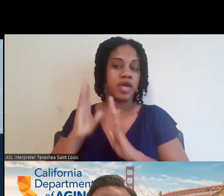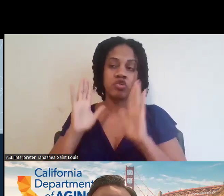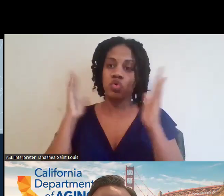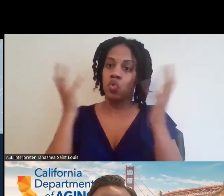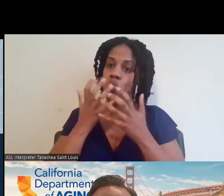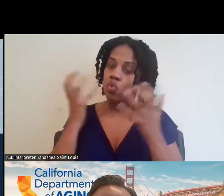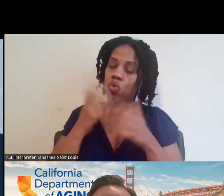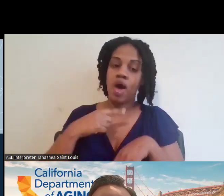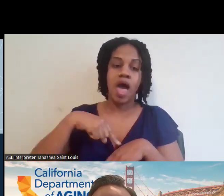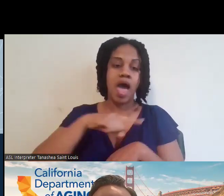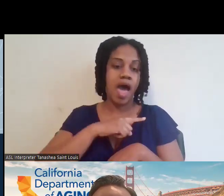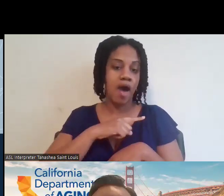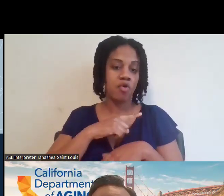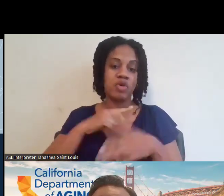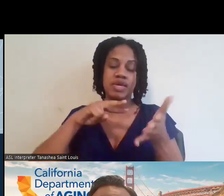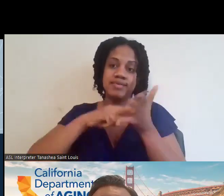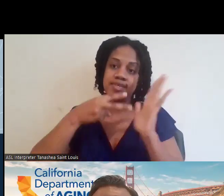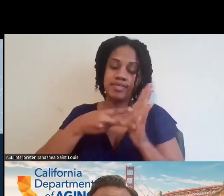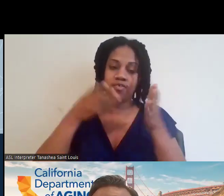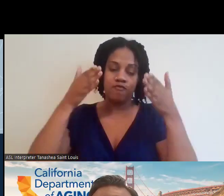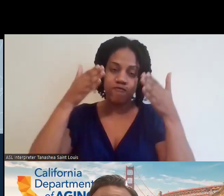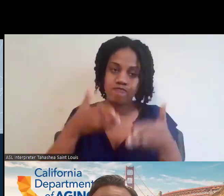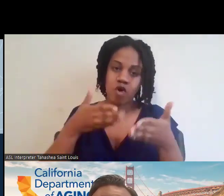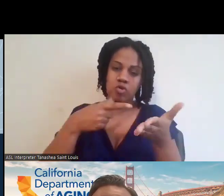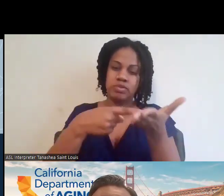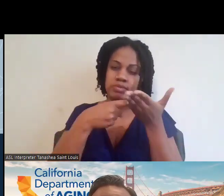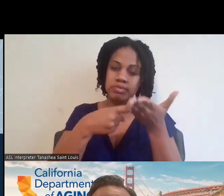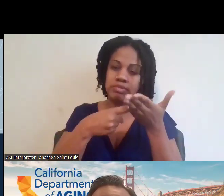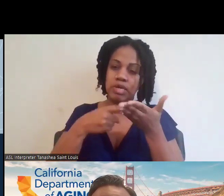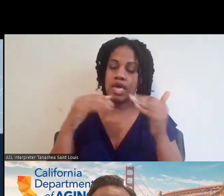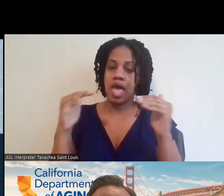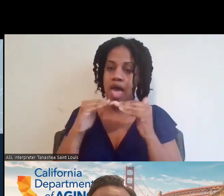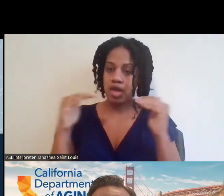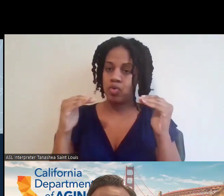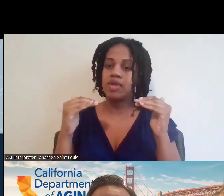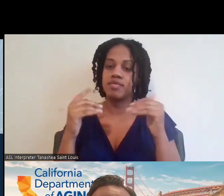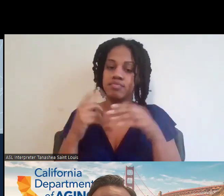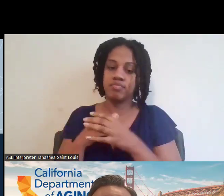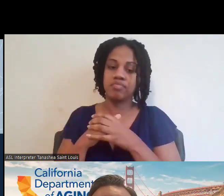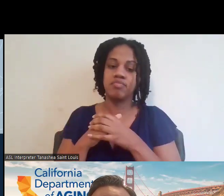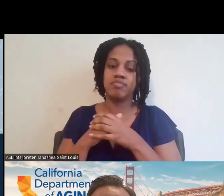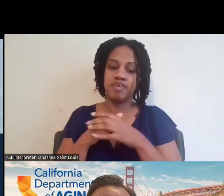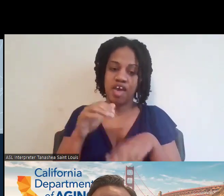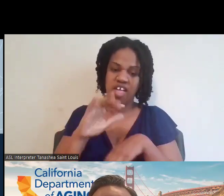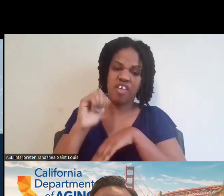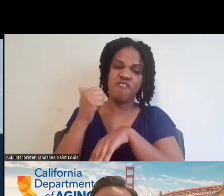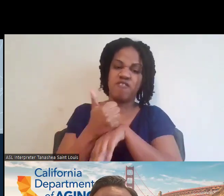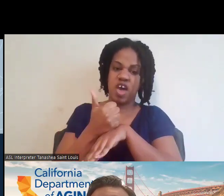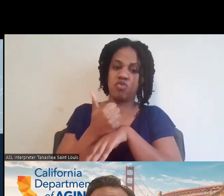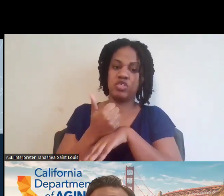we intentionally centered our discussions around issues of equity, ensuring that they're founded in serving